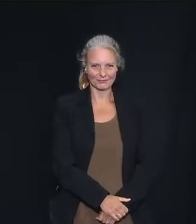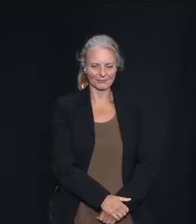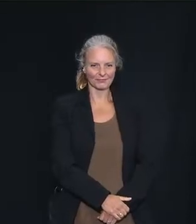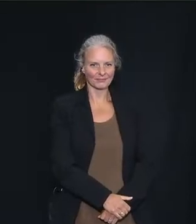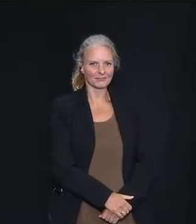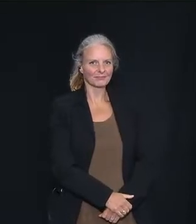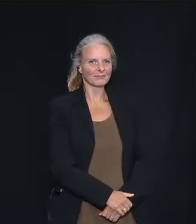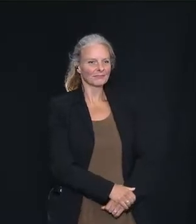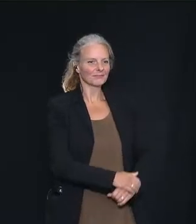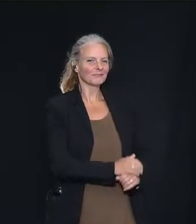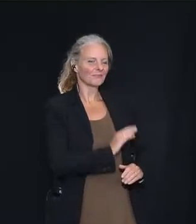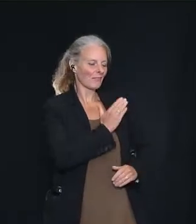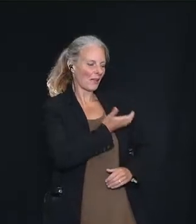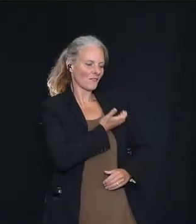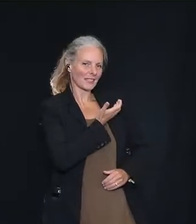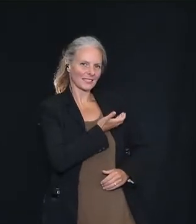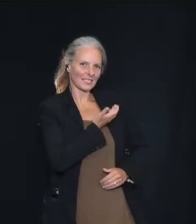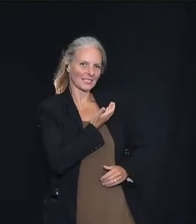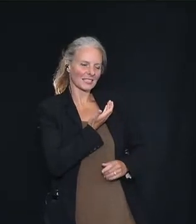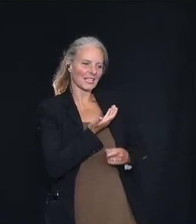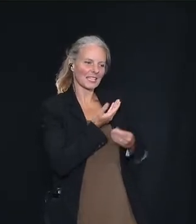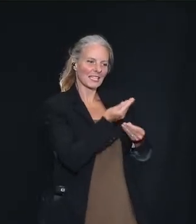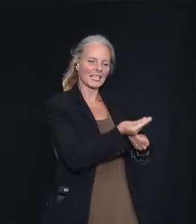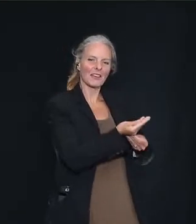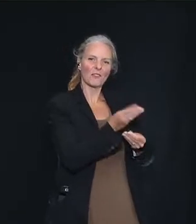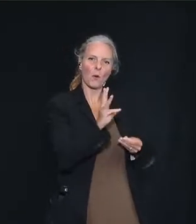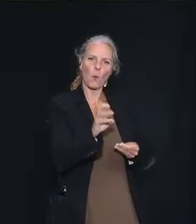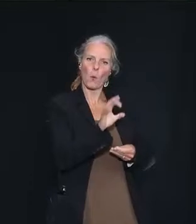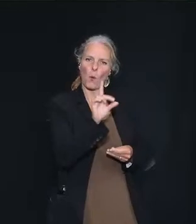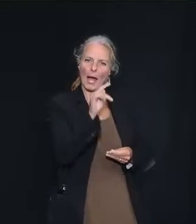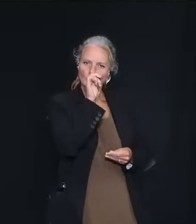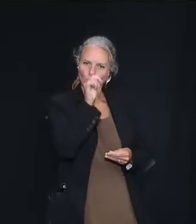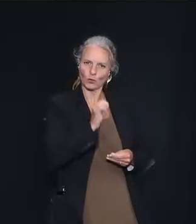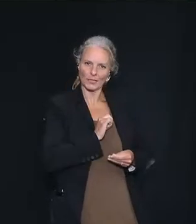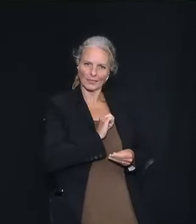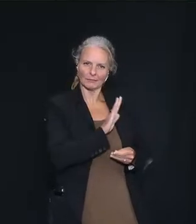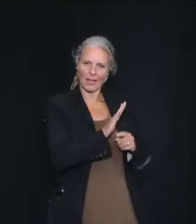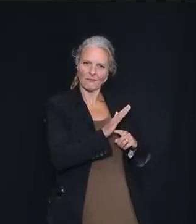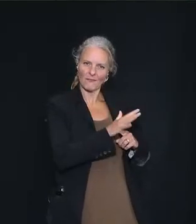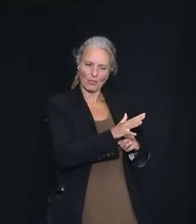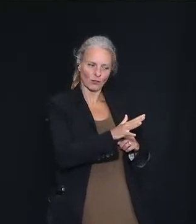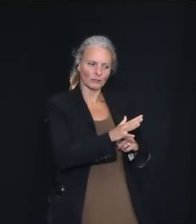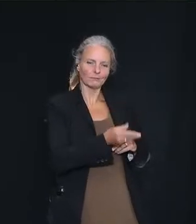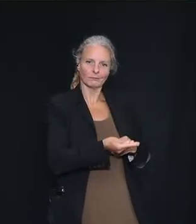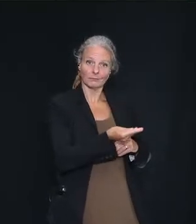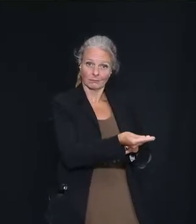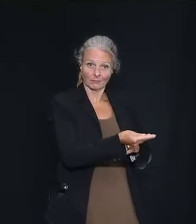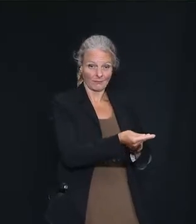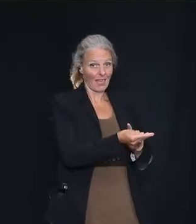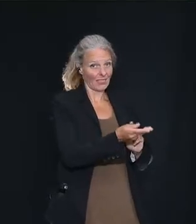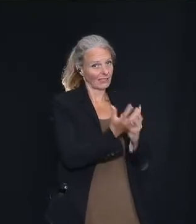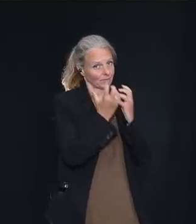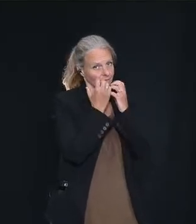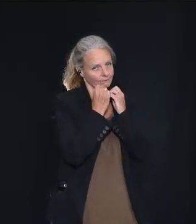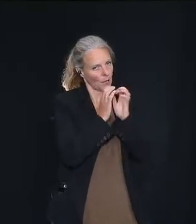Pope Francis, here is a feather from a wild turkey. This is very important for our nation on the land.